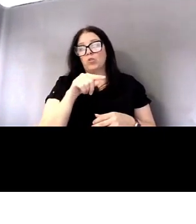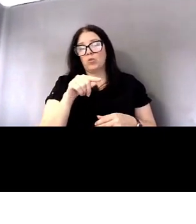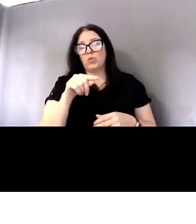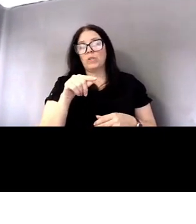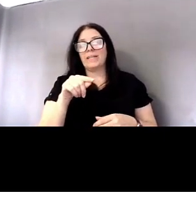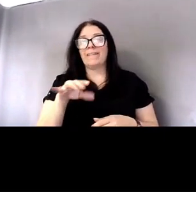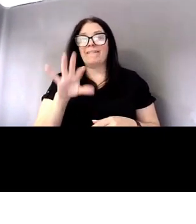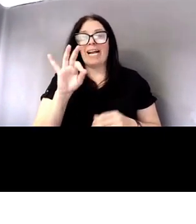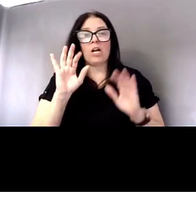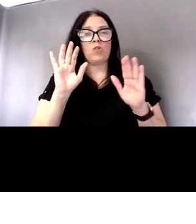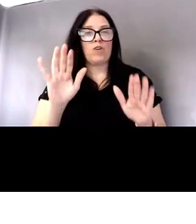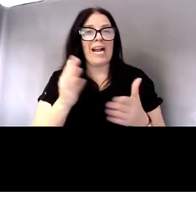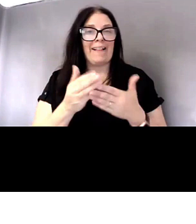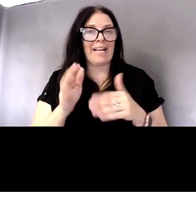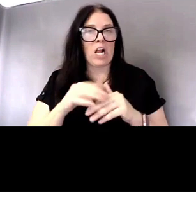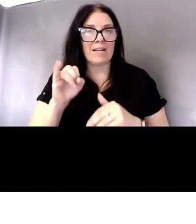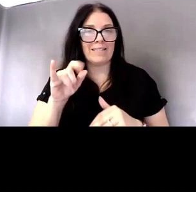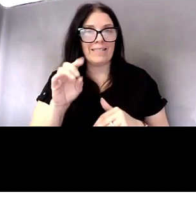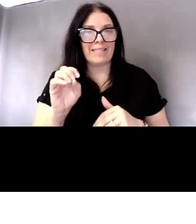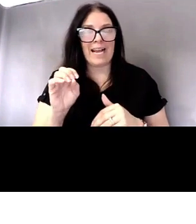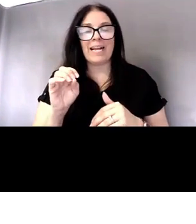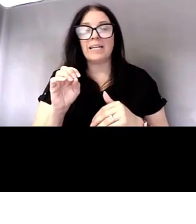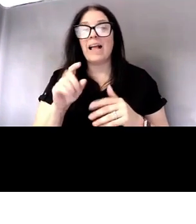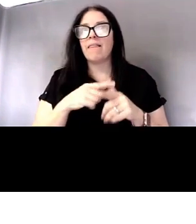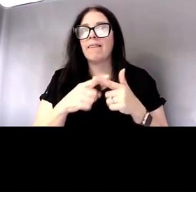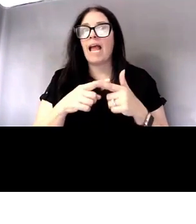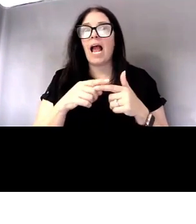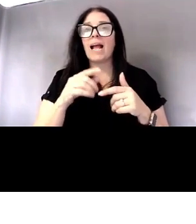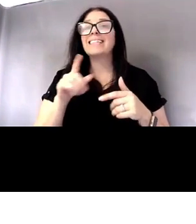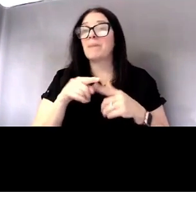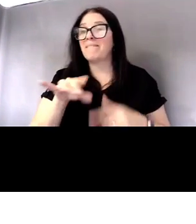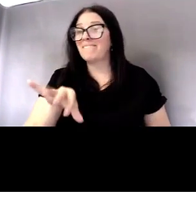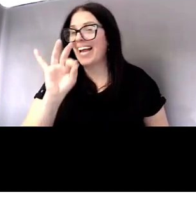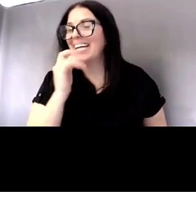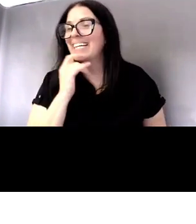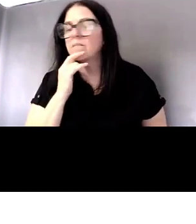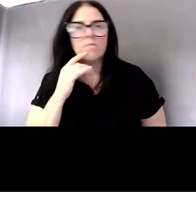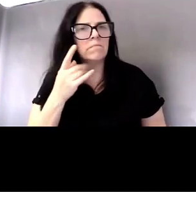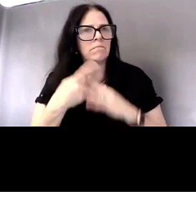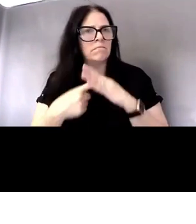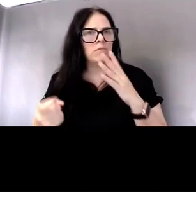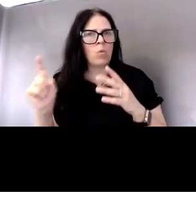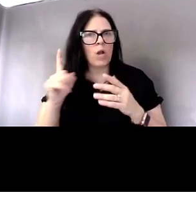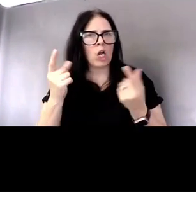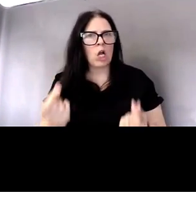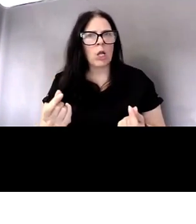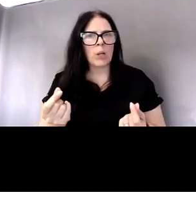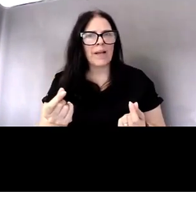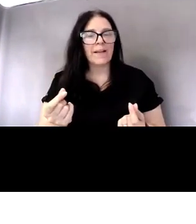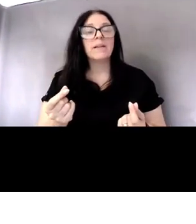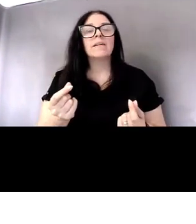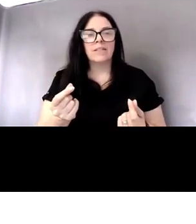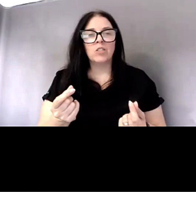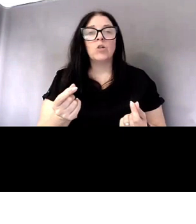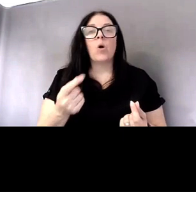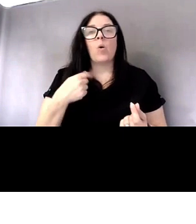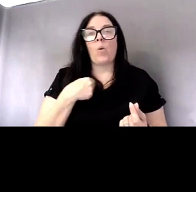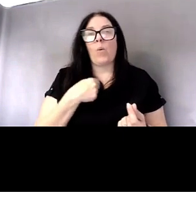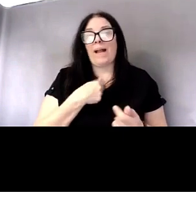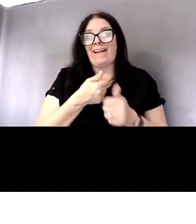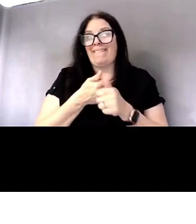site, and then those wonderful resources disappear. So whenever possible, following